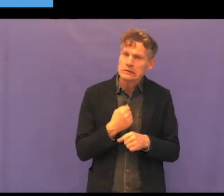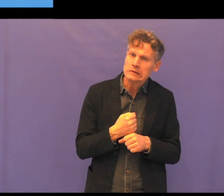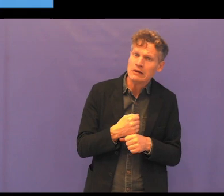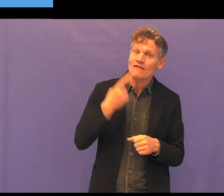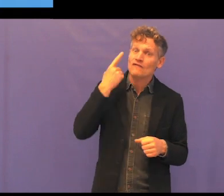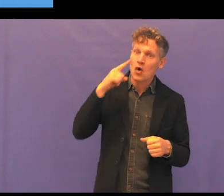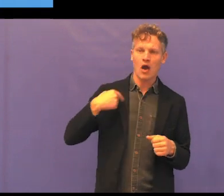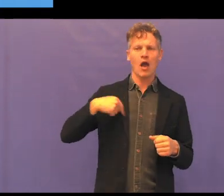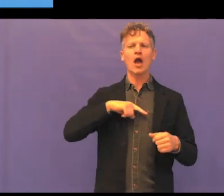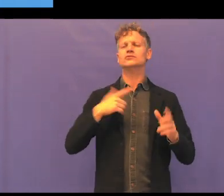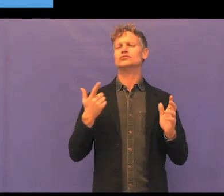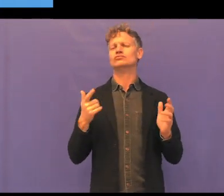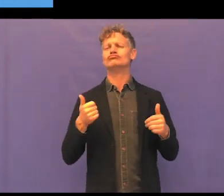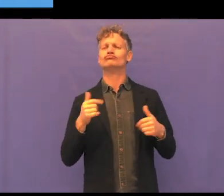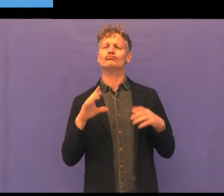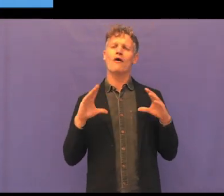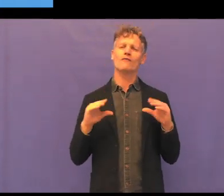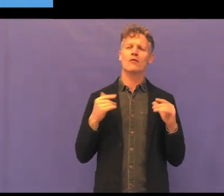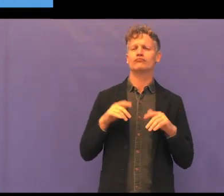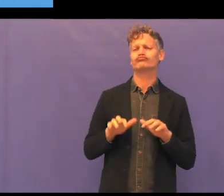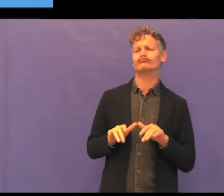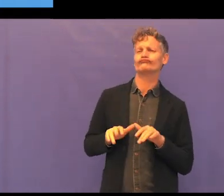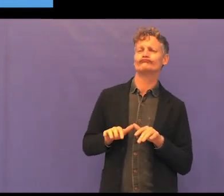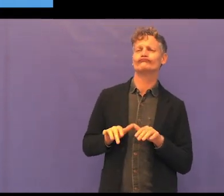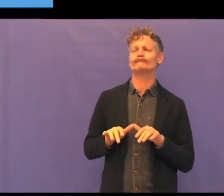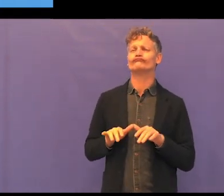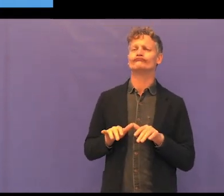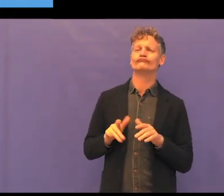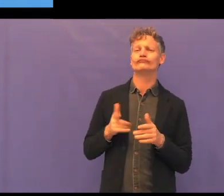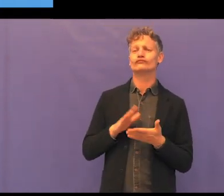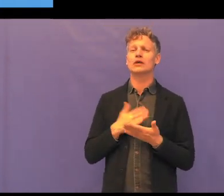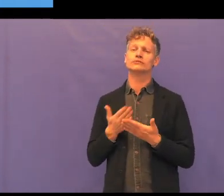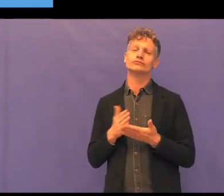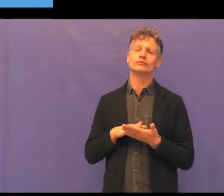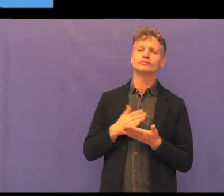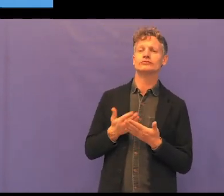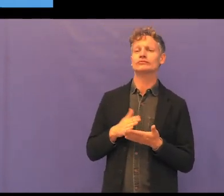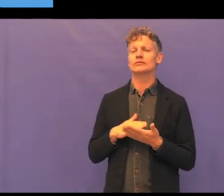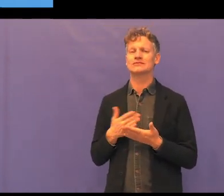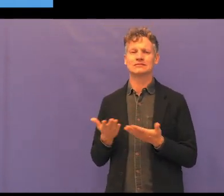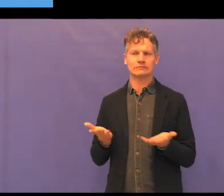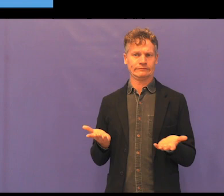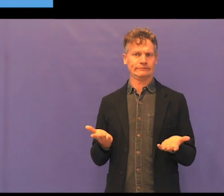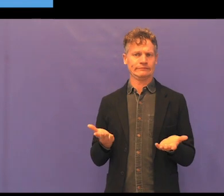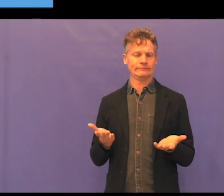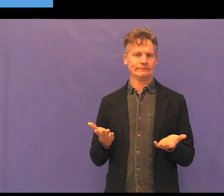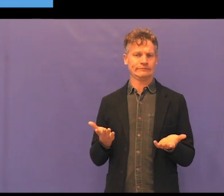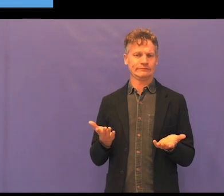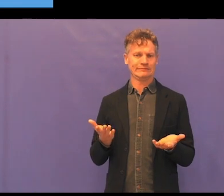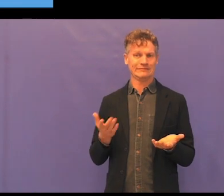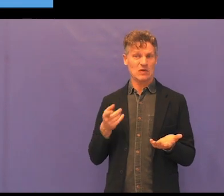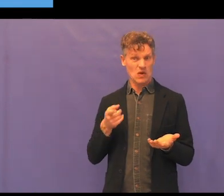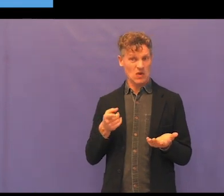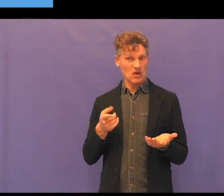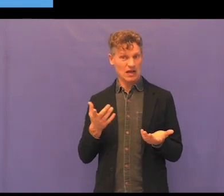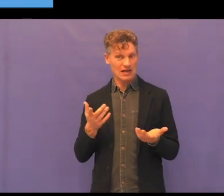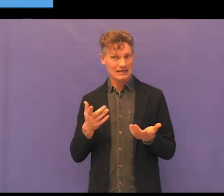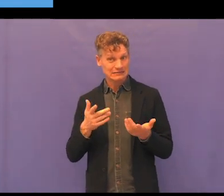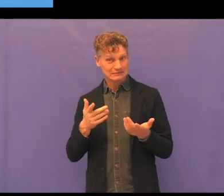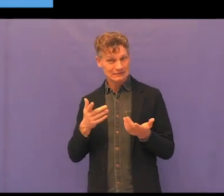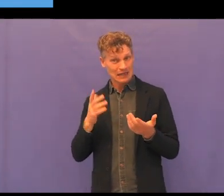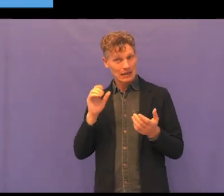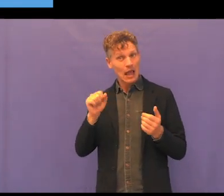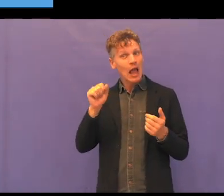a part of that army of ghost workers? Is there a sense in which, when we think about restorative rather